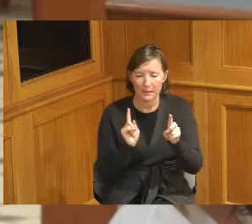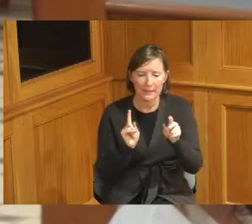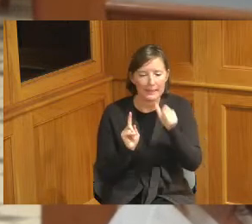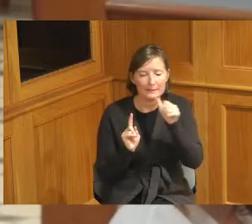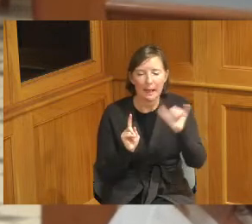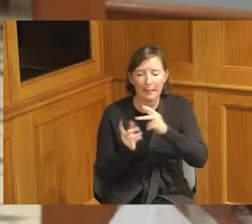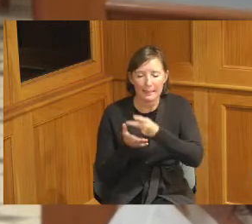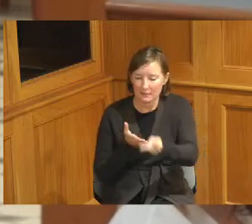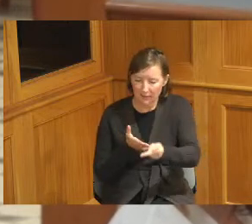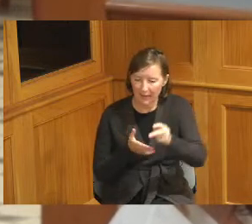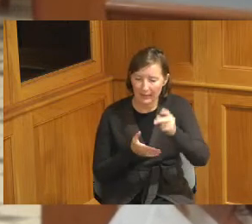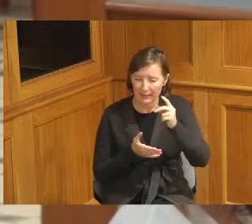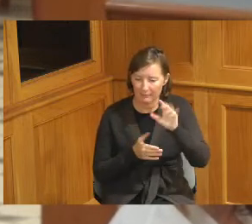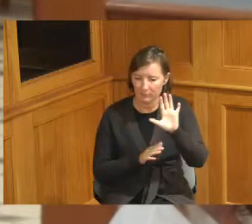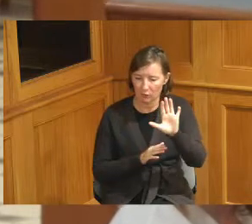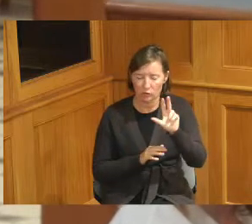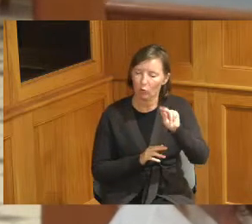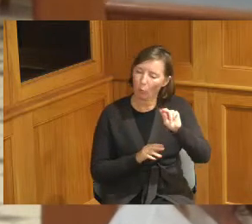that, but